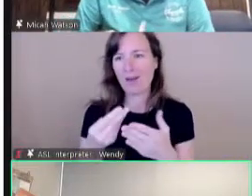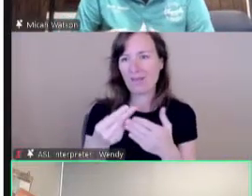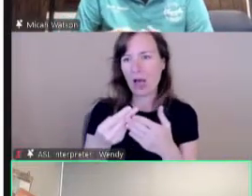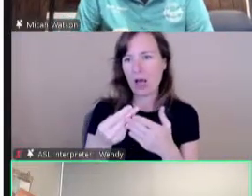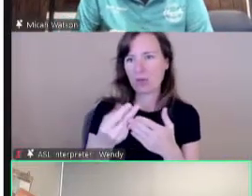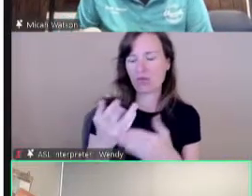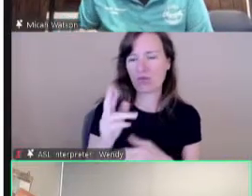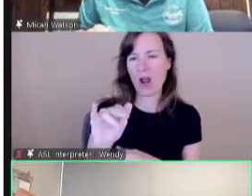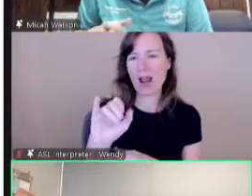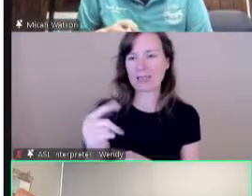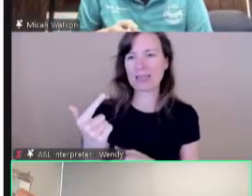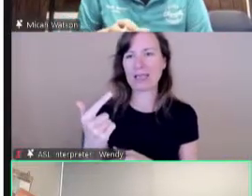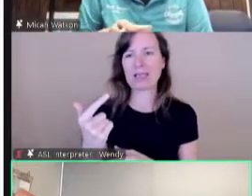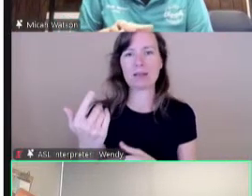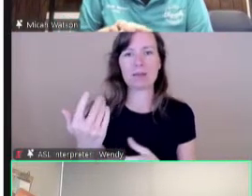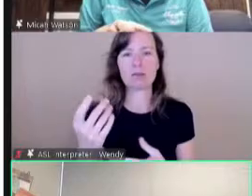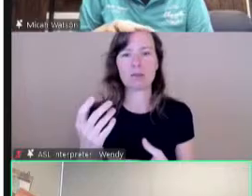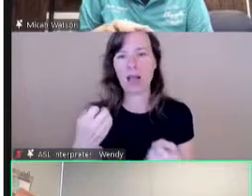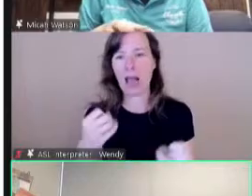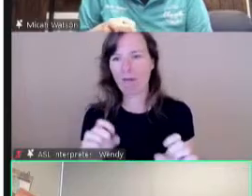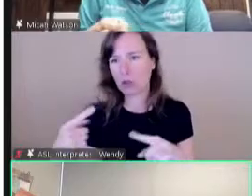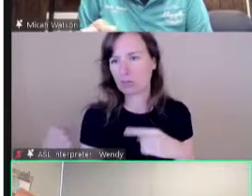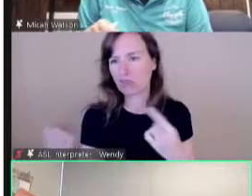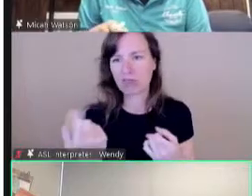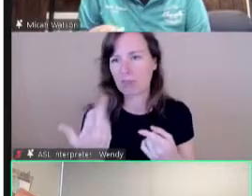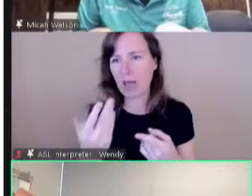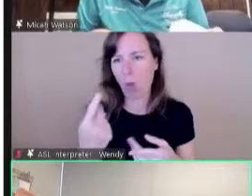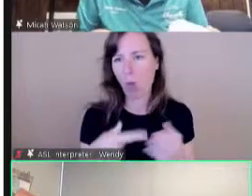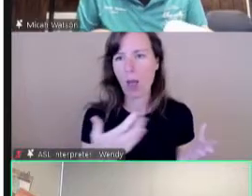what they have received.